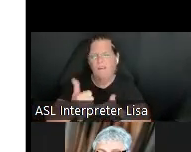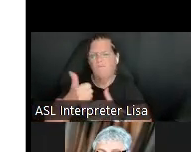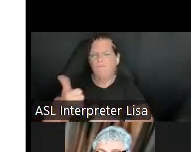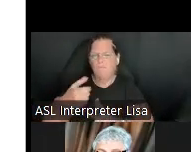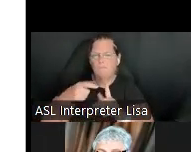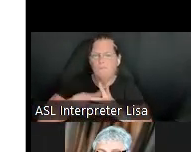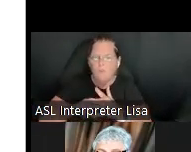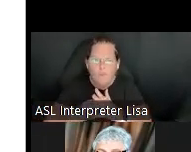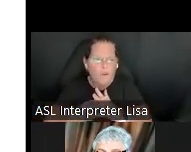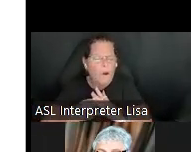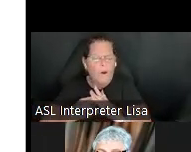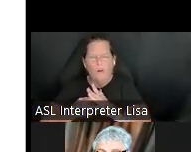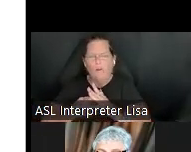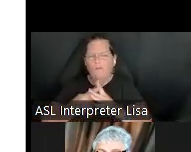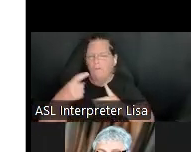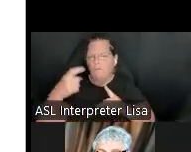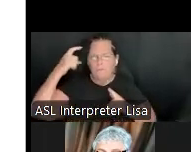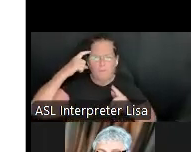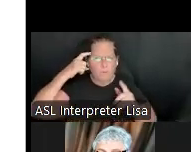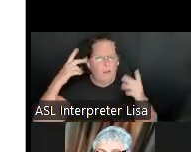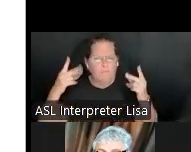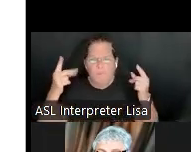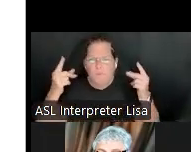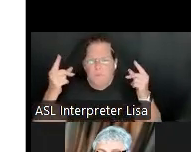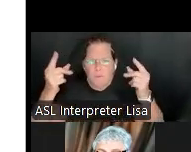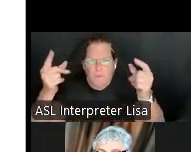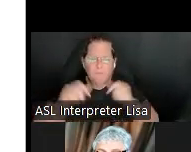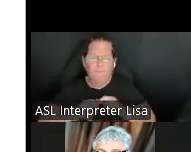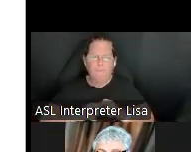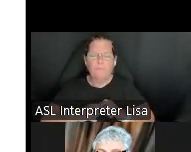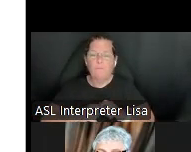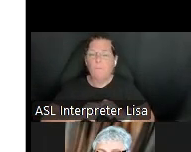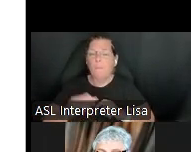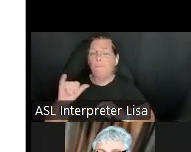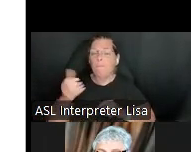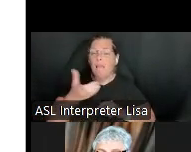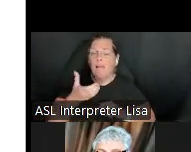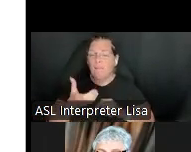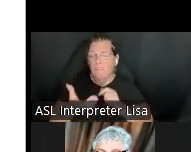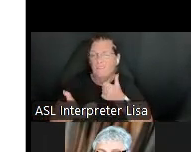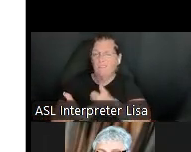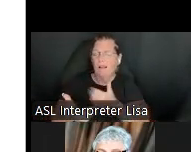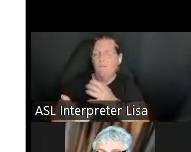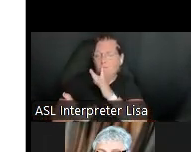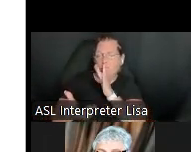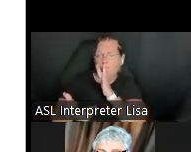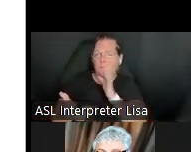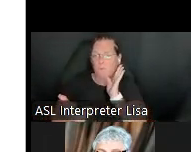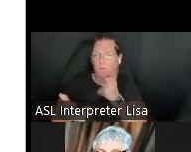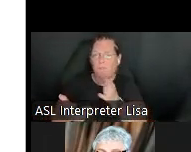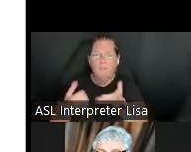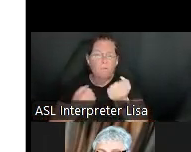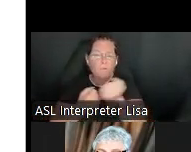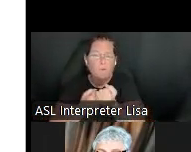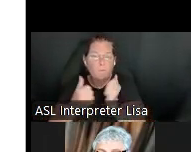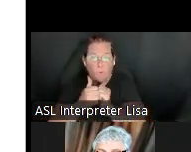healthy habits for your brain, and speech generating devices, which will improve communication